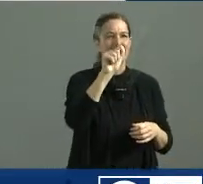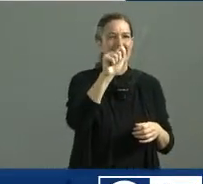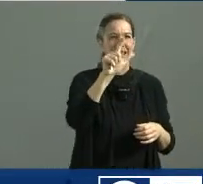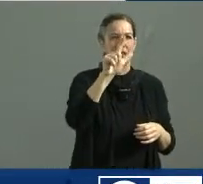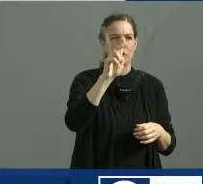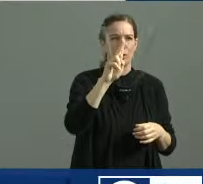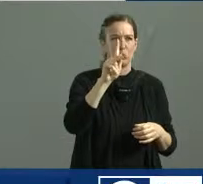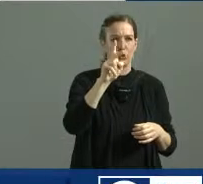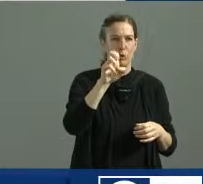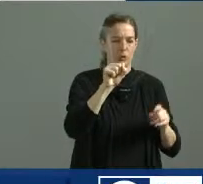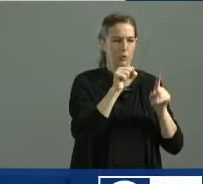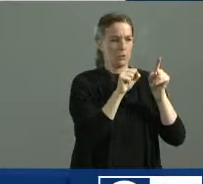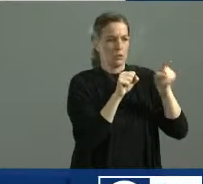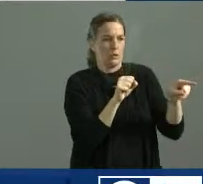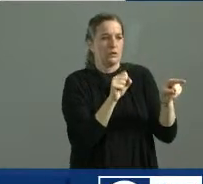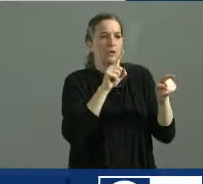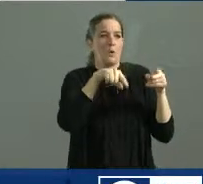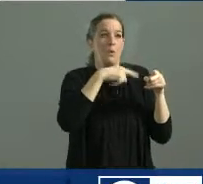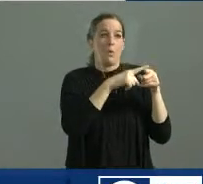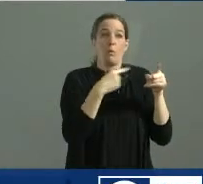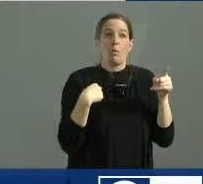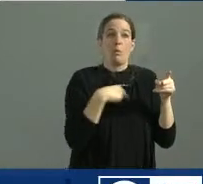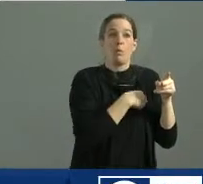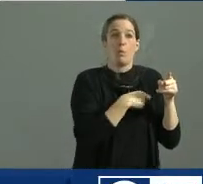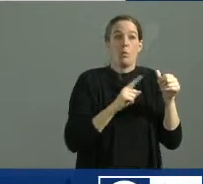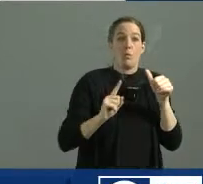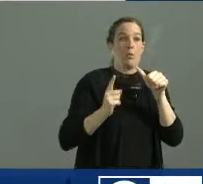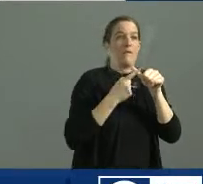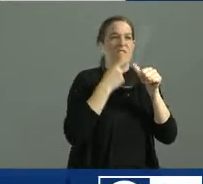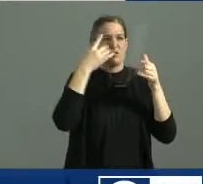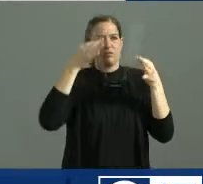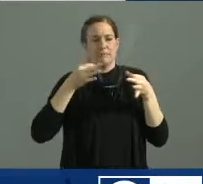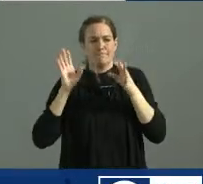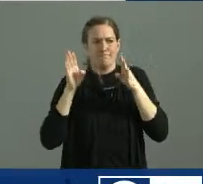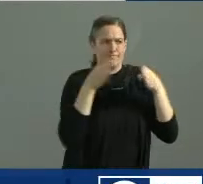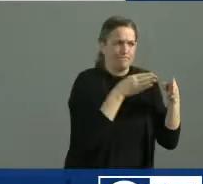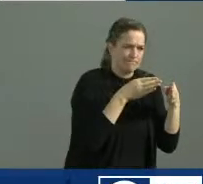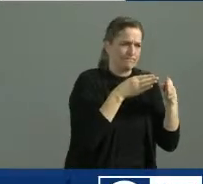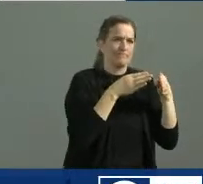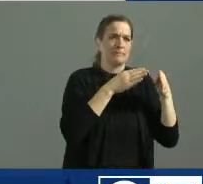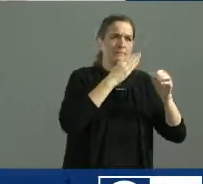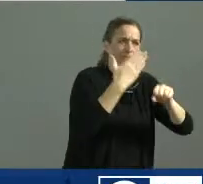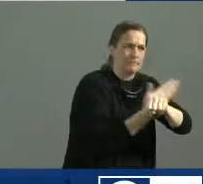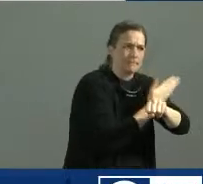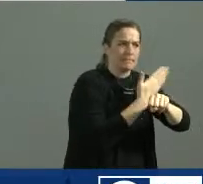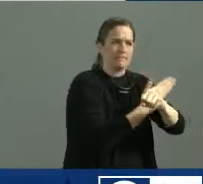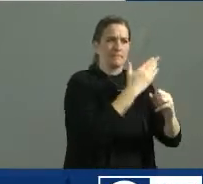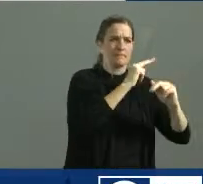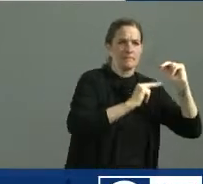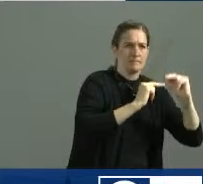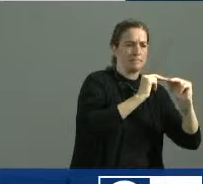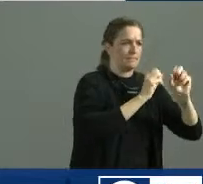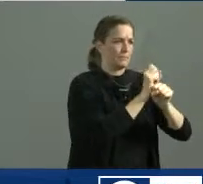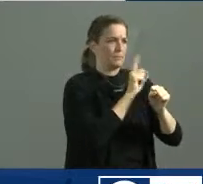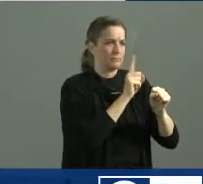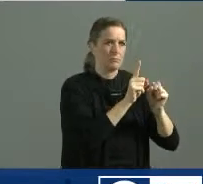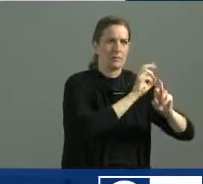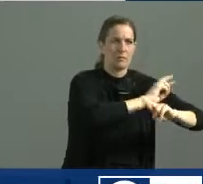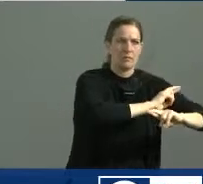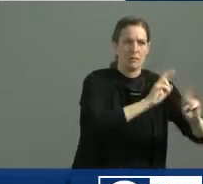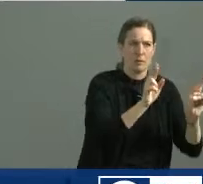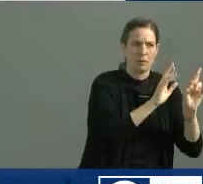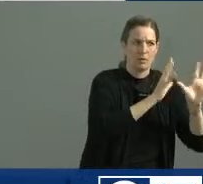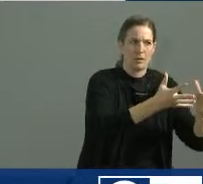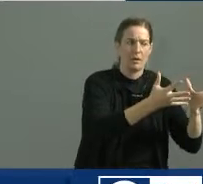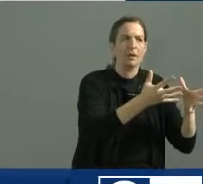when we initially went to build out St. Luke's to be an alternate care site center, we were thinking